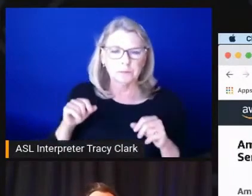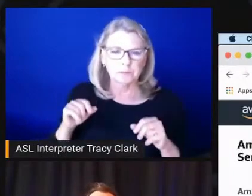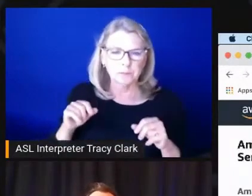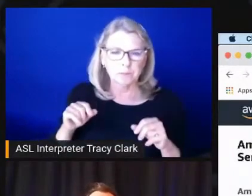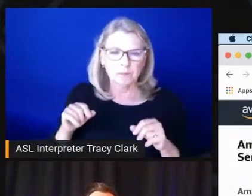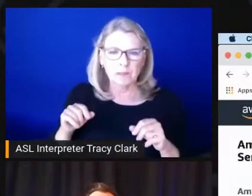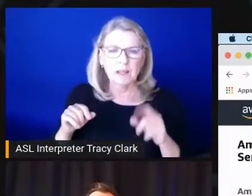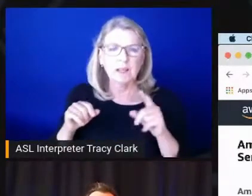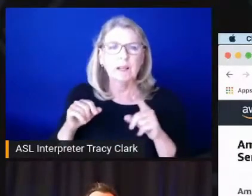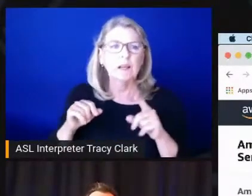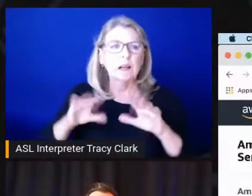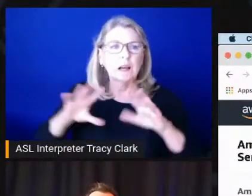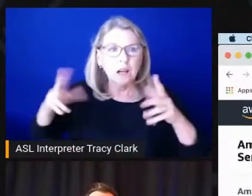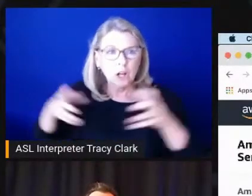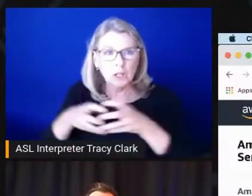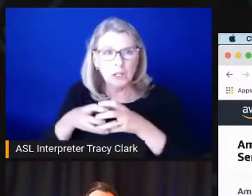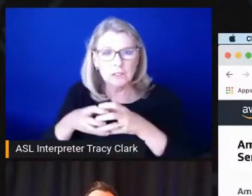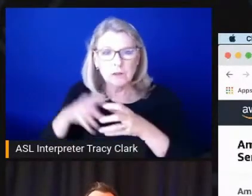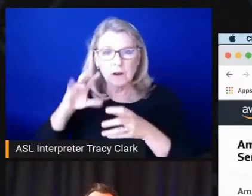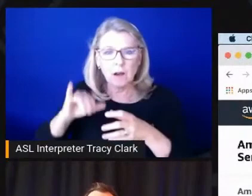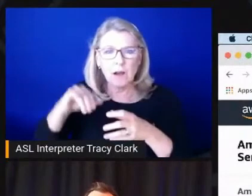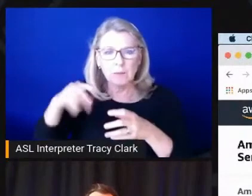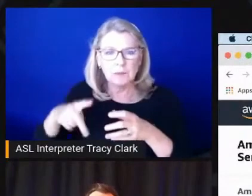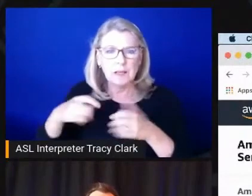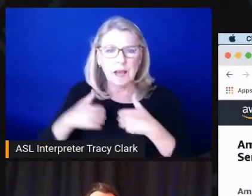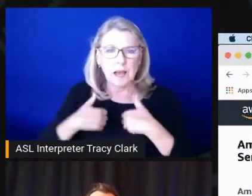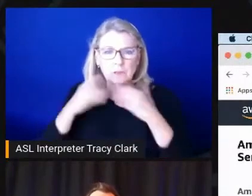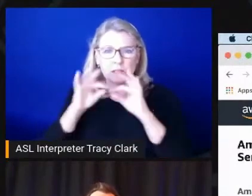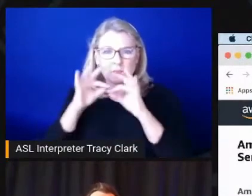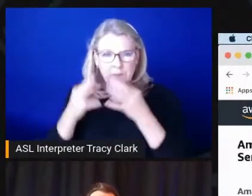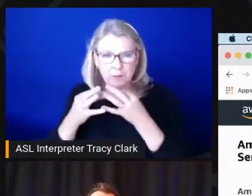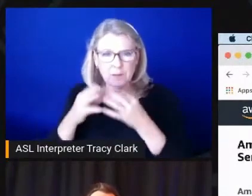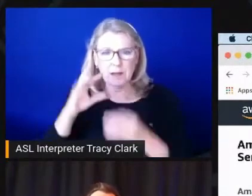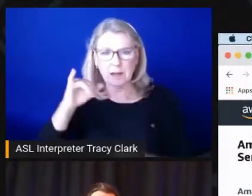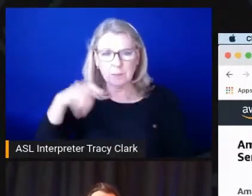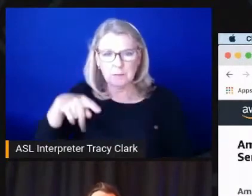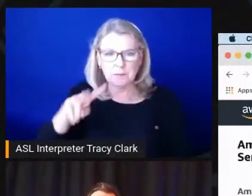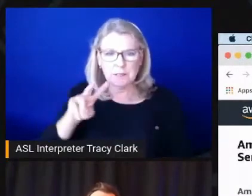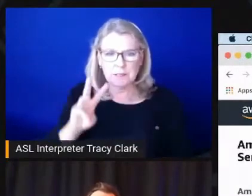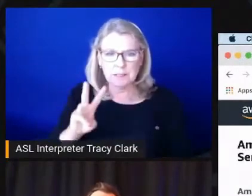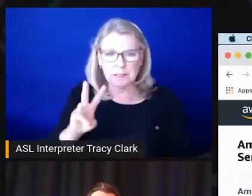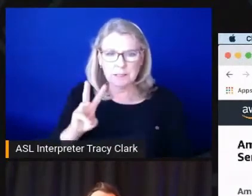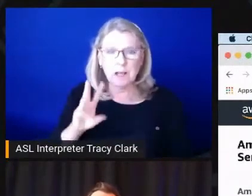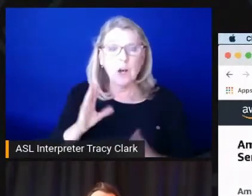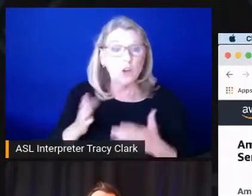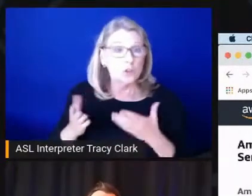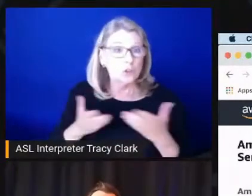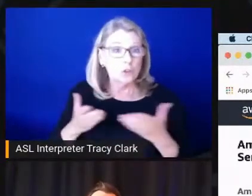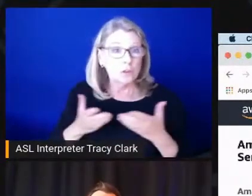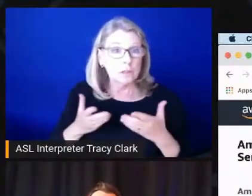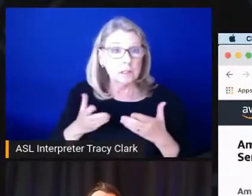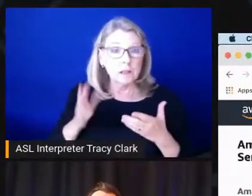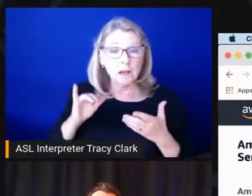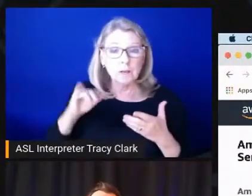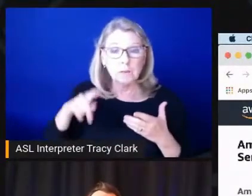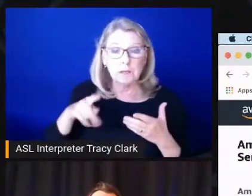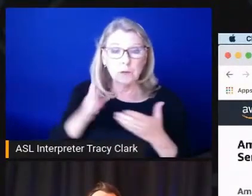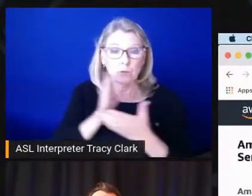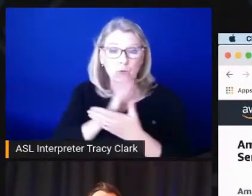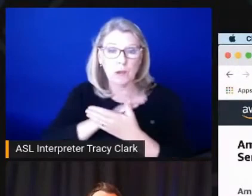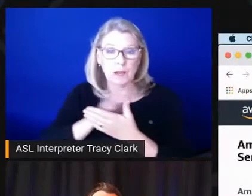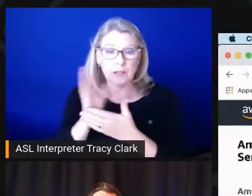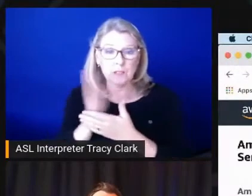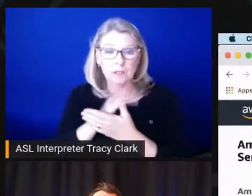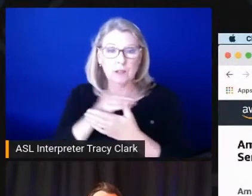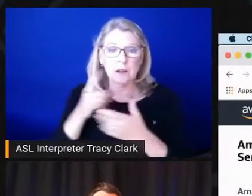Cluster IP address family as IPv6, and the service IP range is from the VPC IPv6